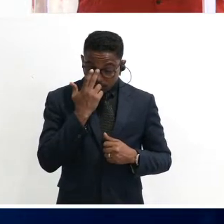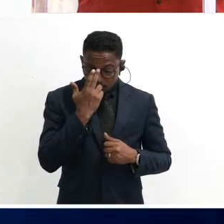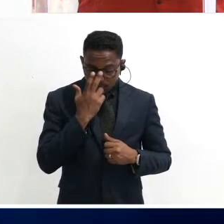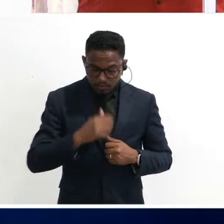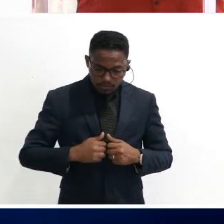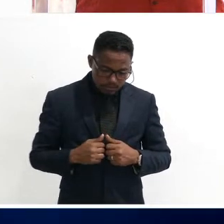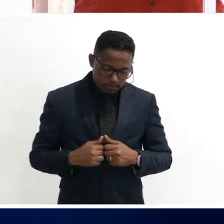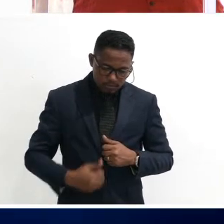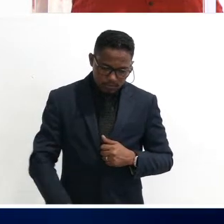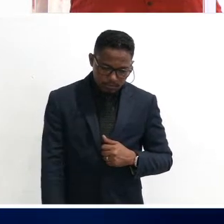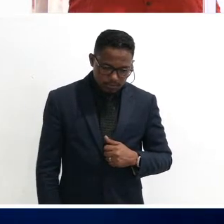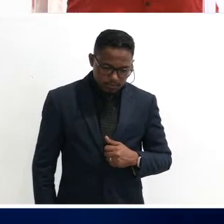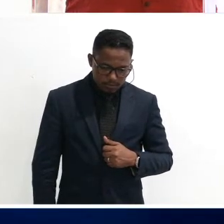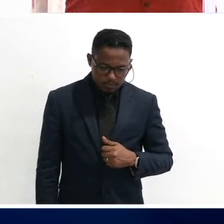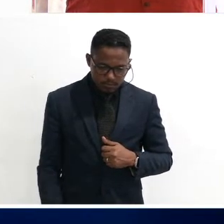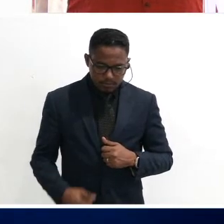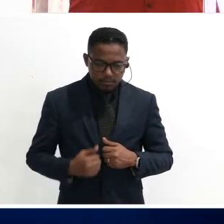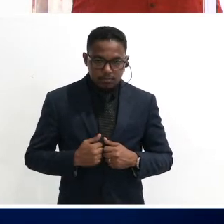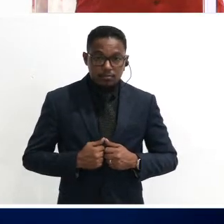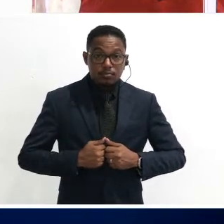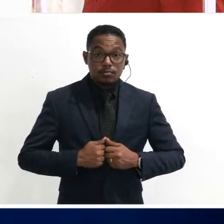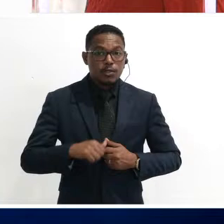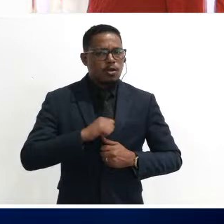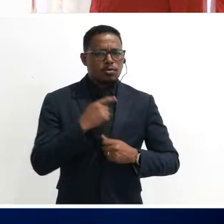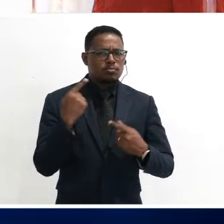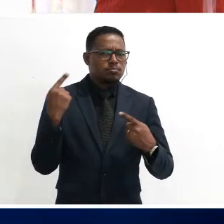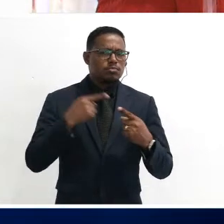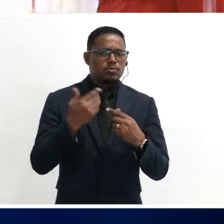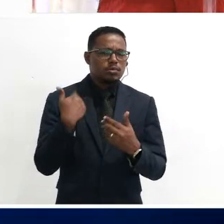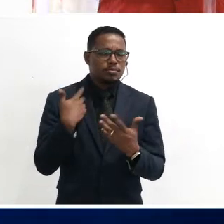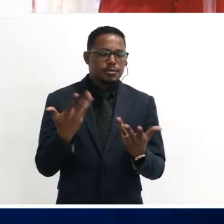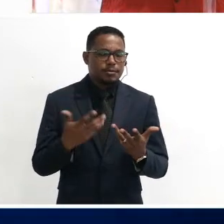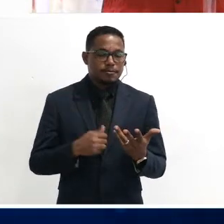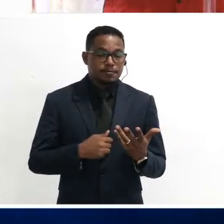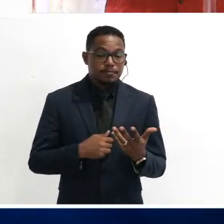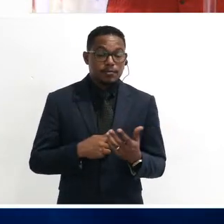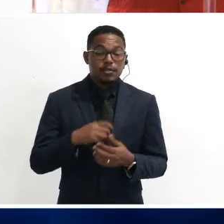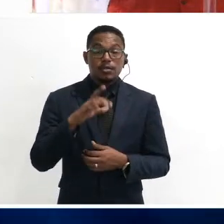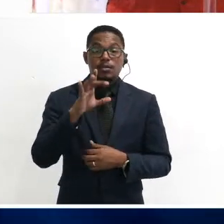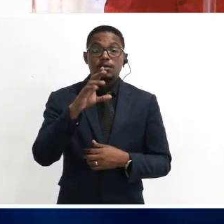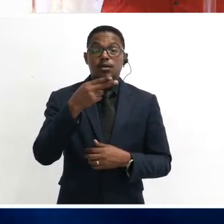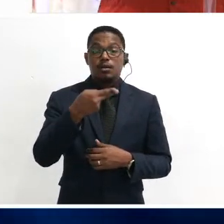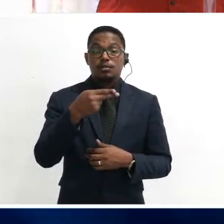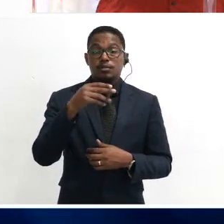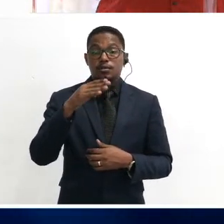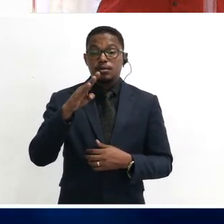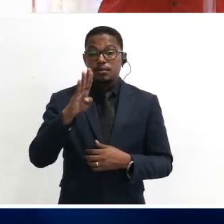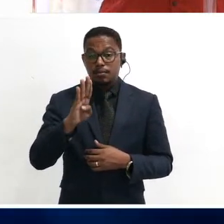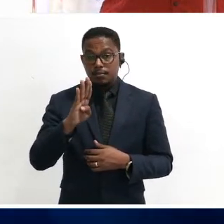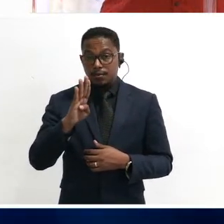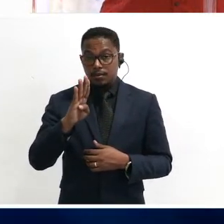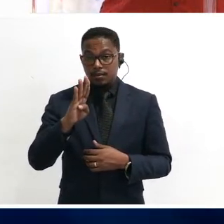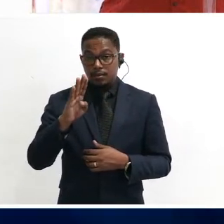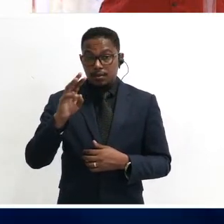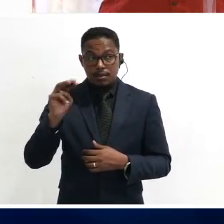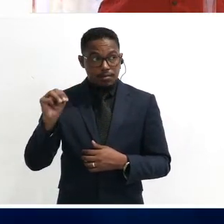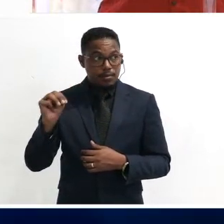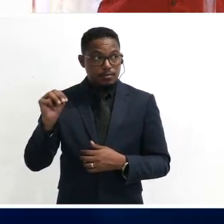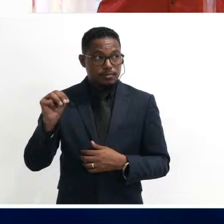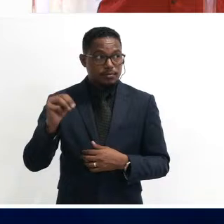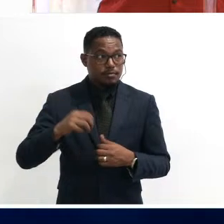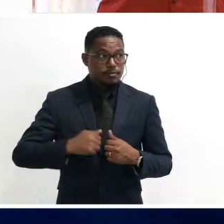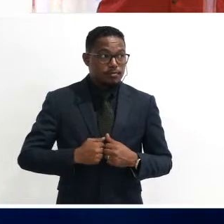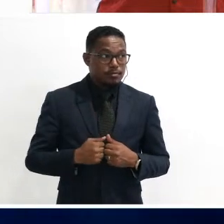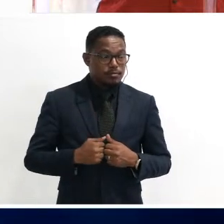And then in some cases like HBM, so this memory stacks with a TSV between them, the designers